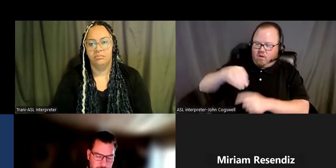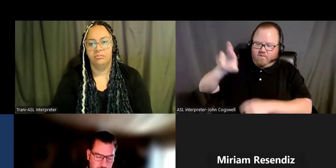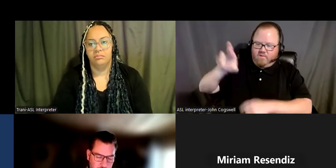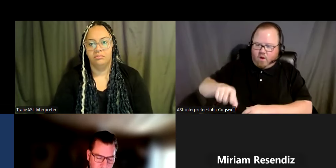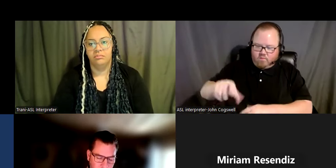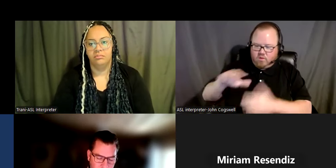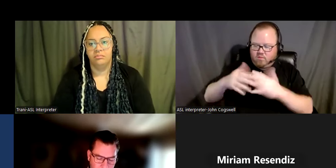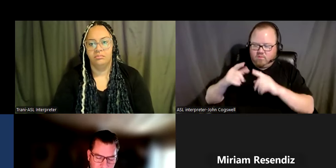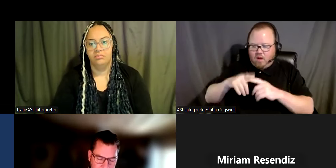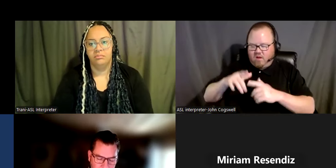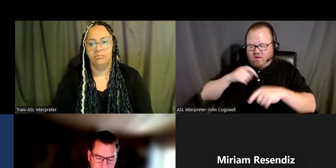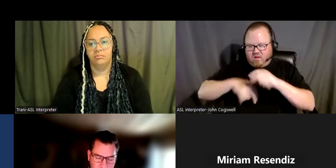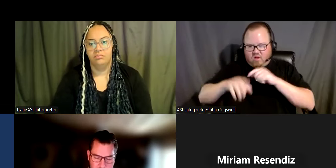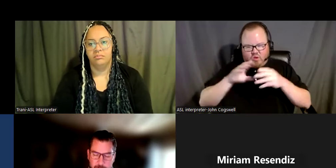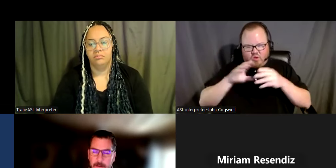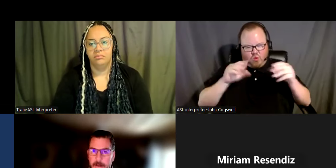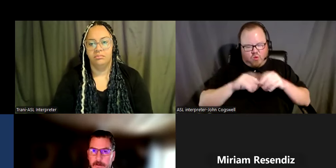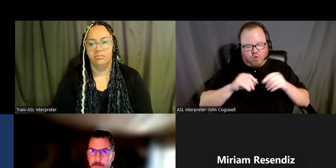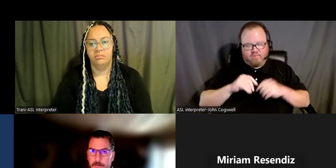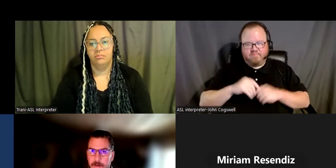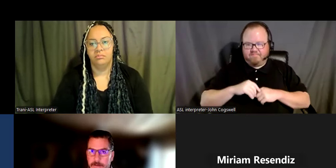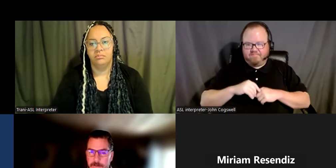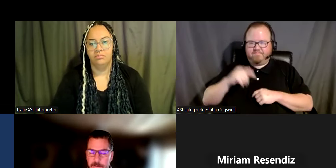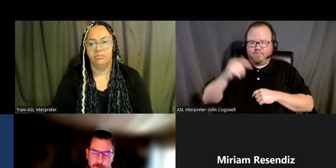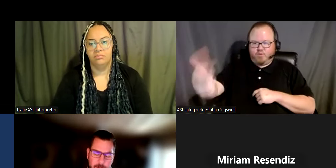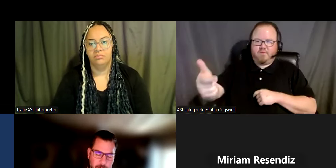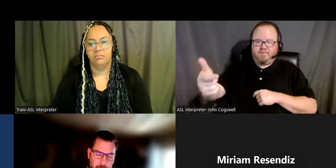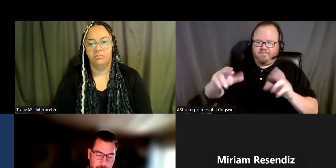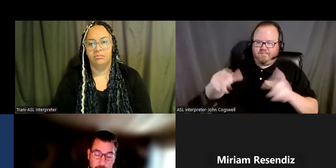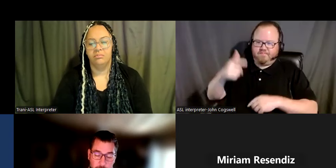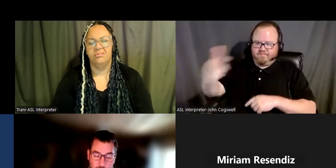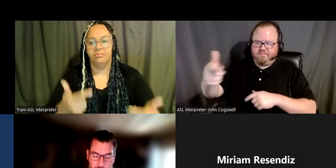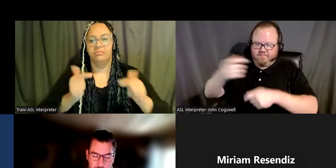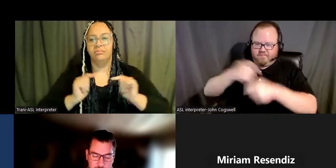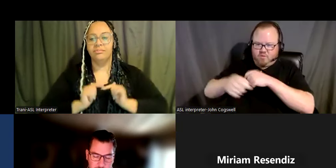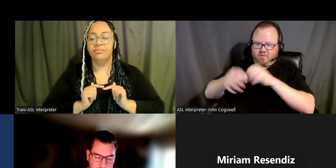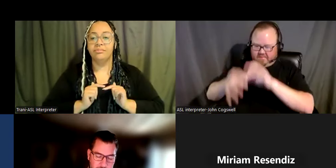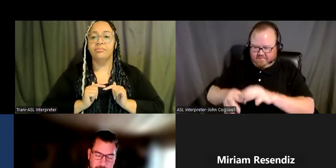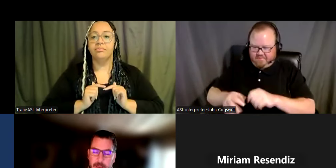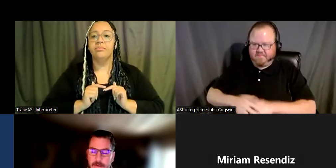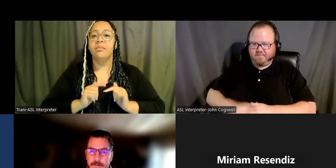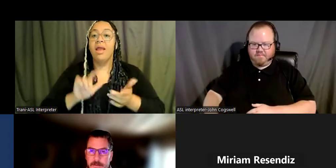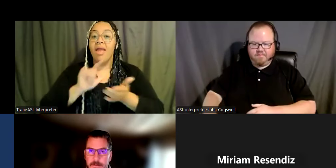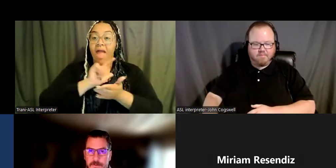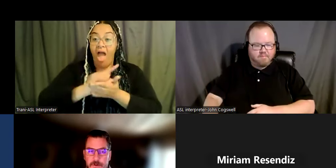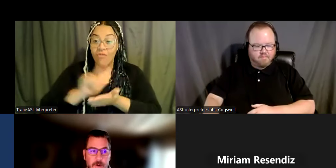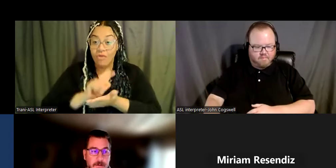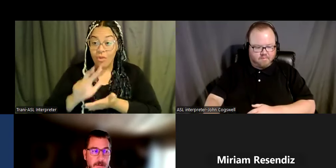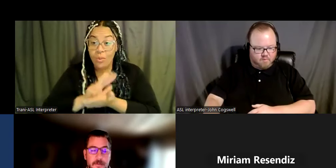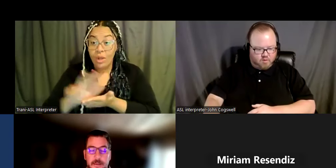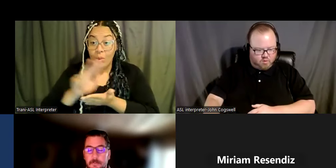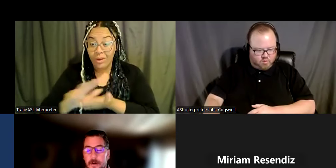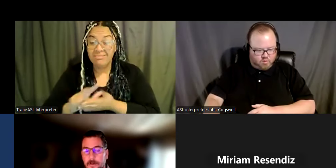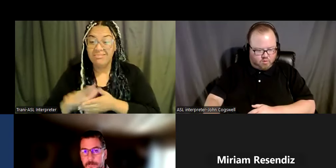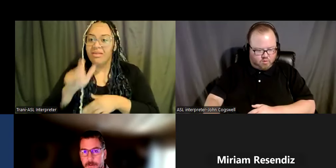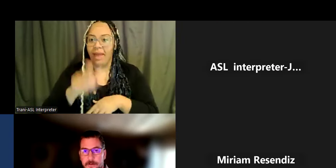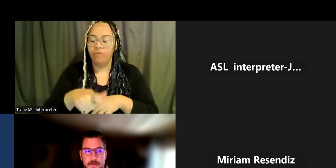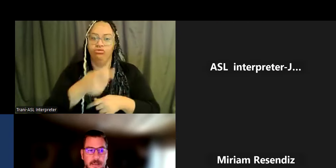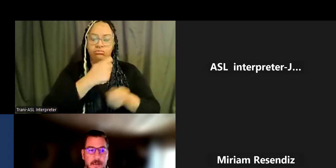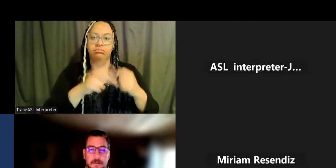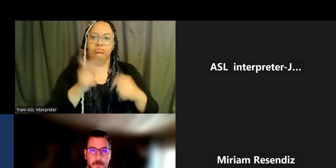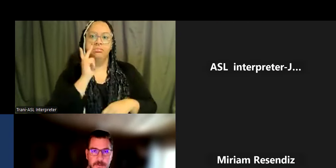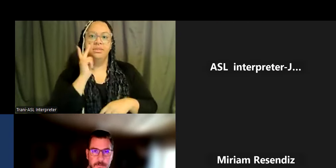to the story, every 3 weeks they had to be seen by a medical professional. The other part of it is that they changed the packaging. So rather than being a bottle of